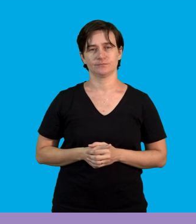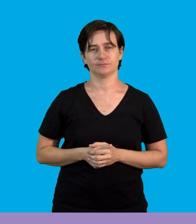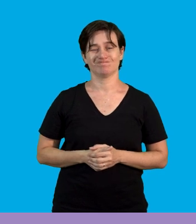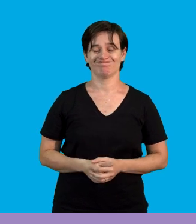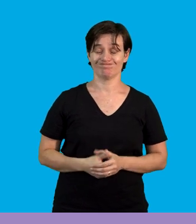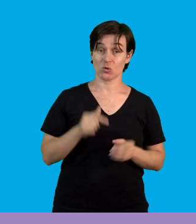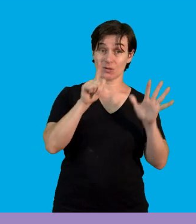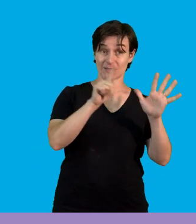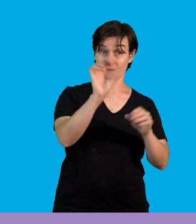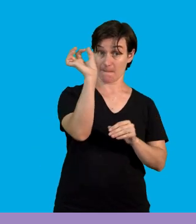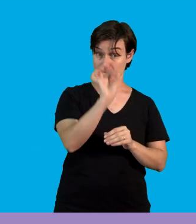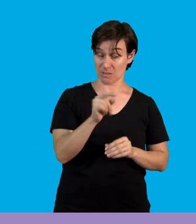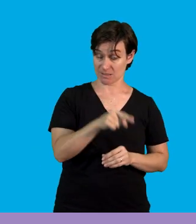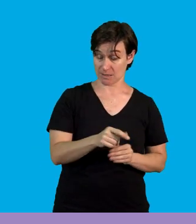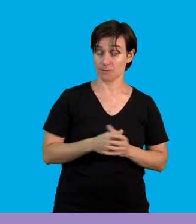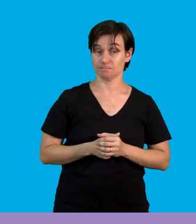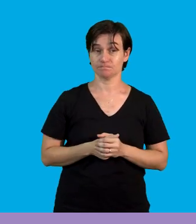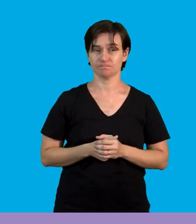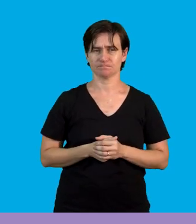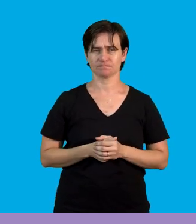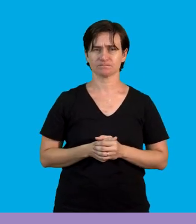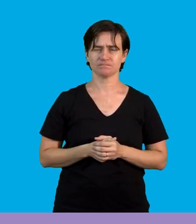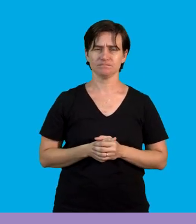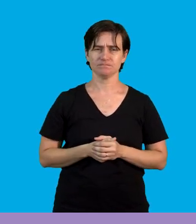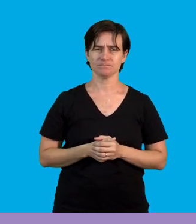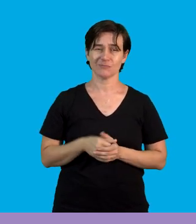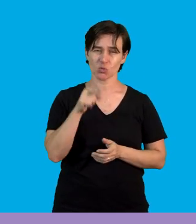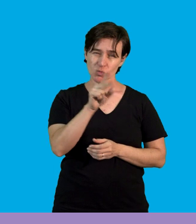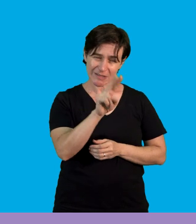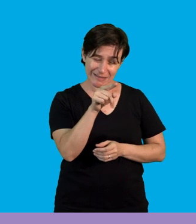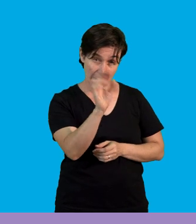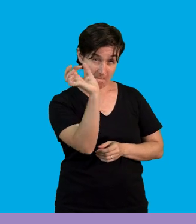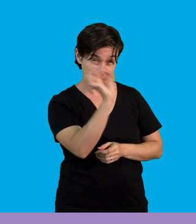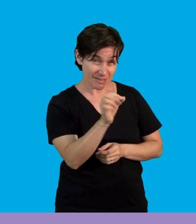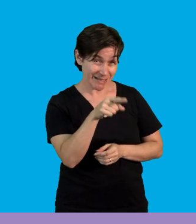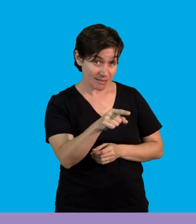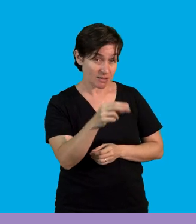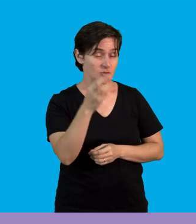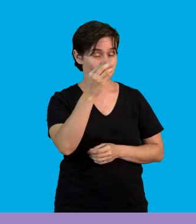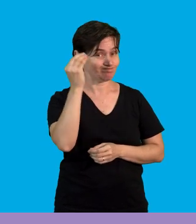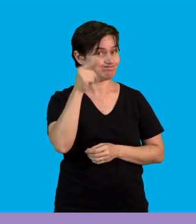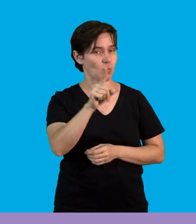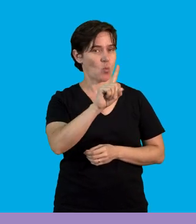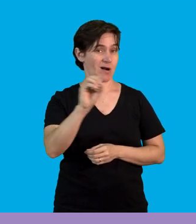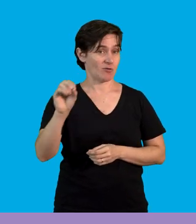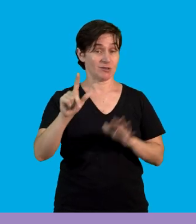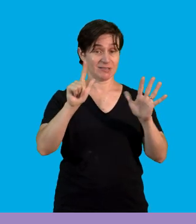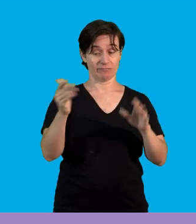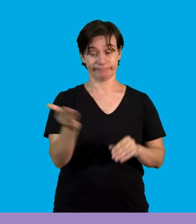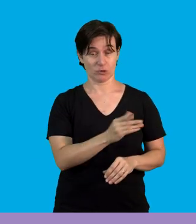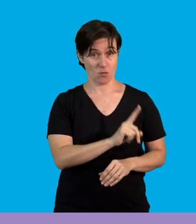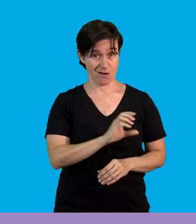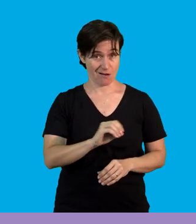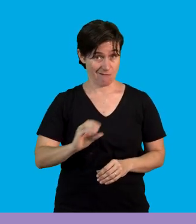disagreement. So let's take 7%. So because of the percentage sign, 7 divided